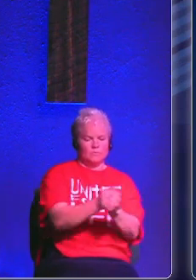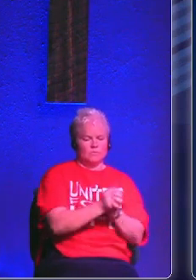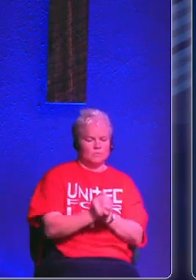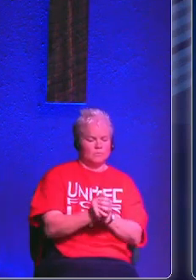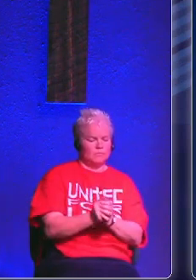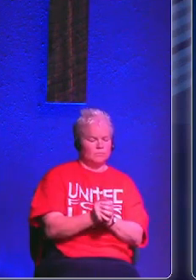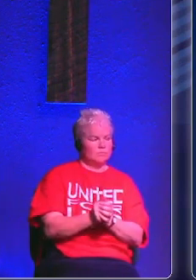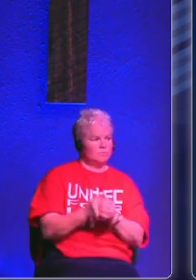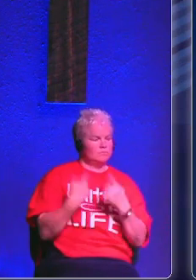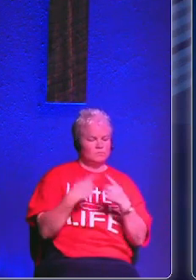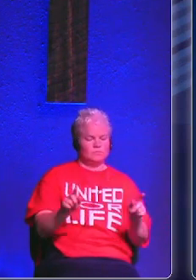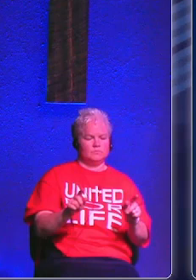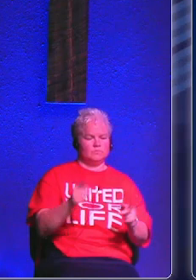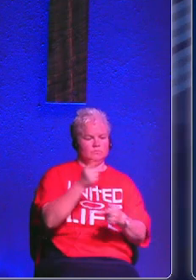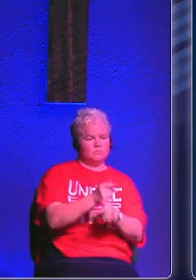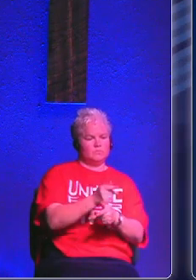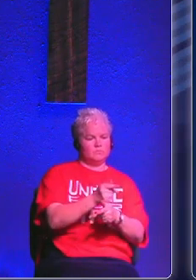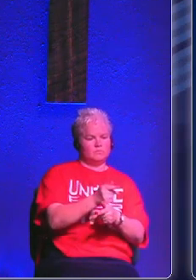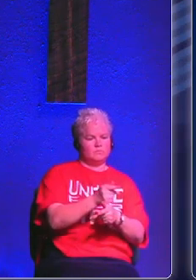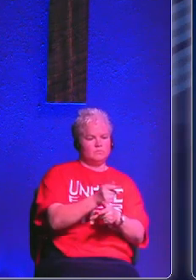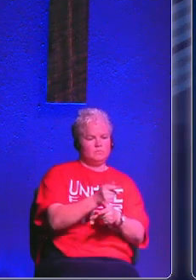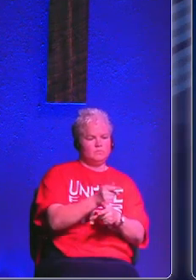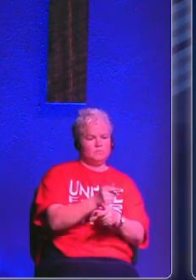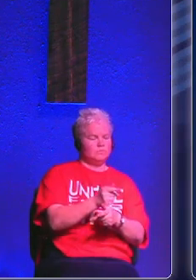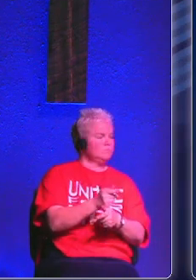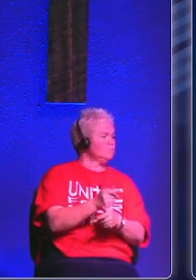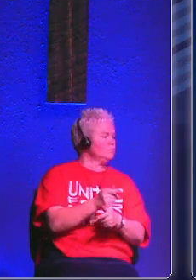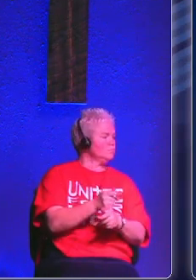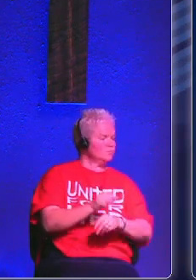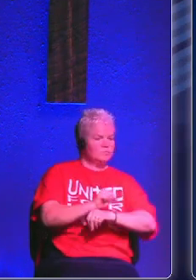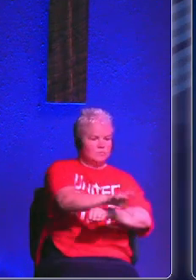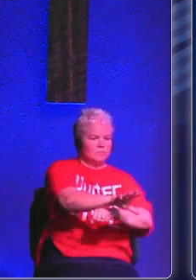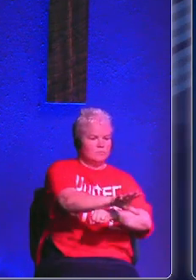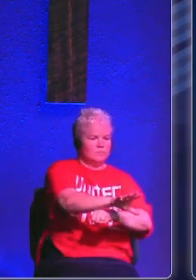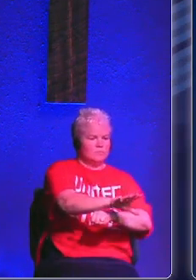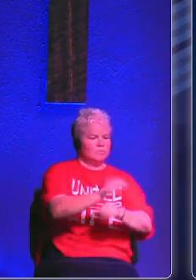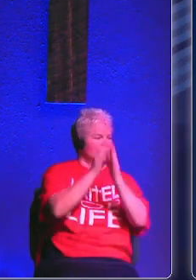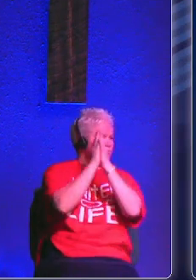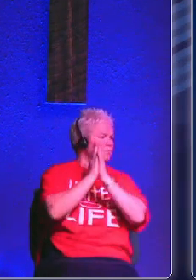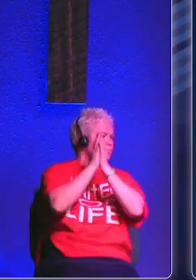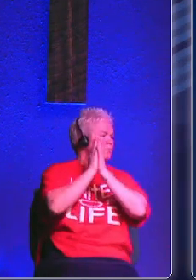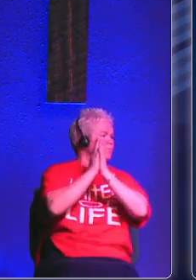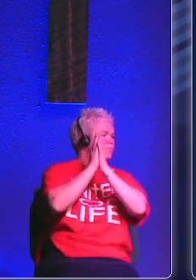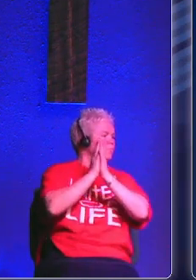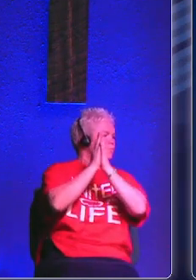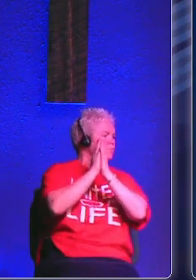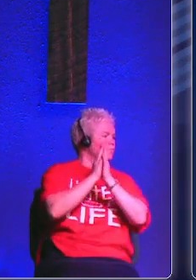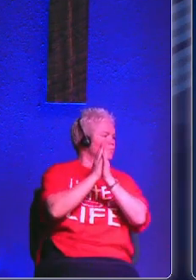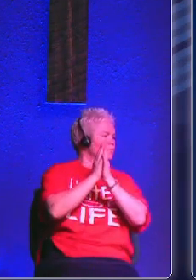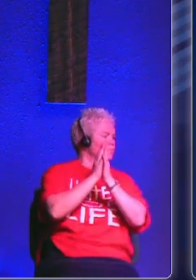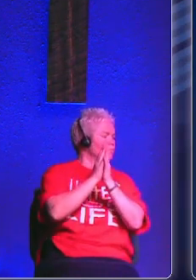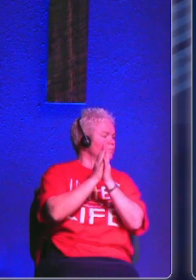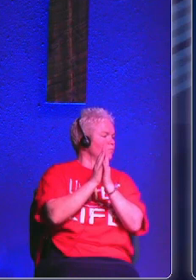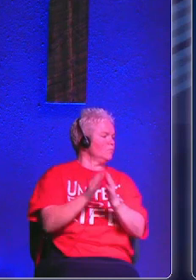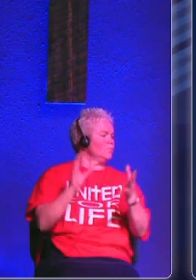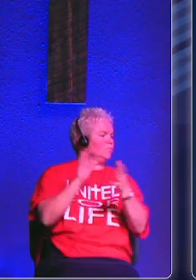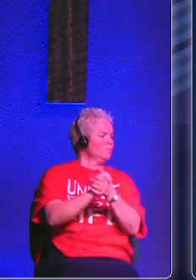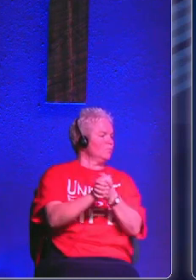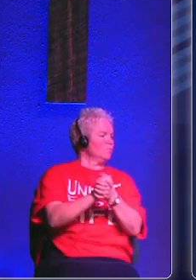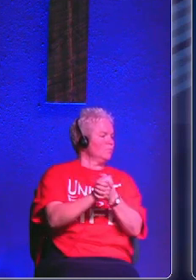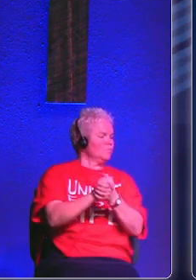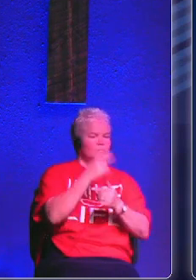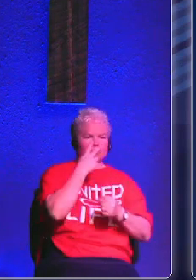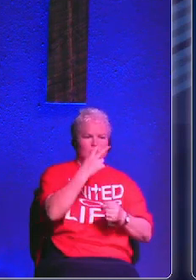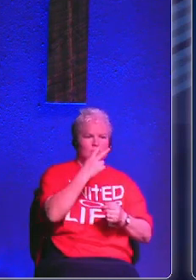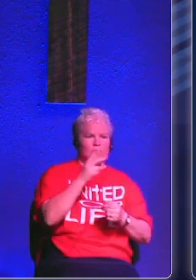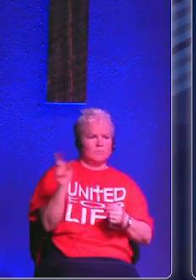together? Let's agree to keep pursuing, right? Let's keep worshiping and let's keep engaging just